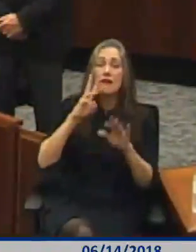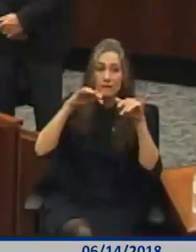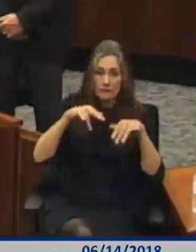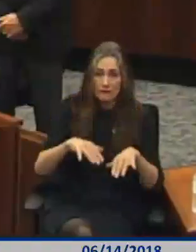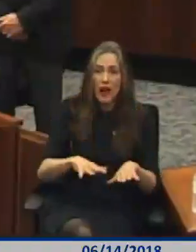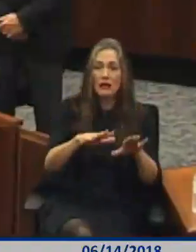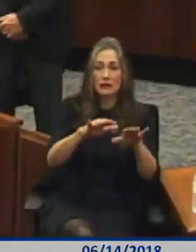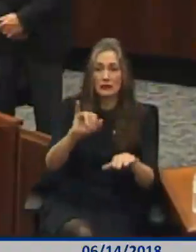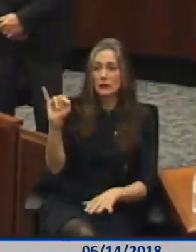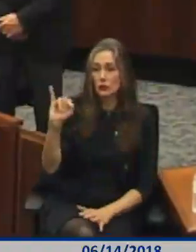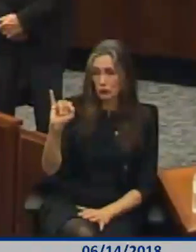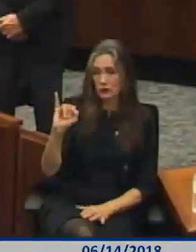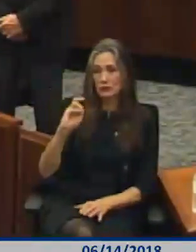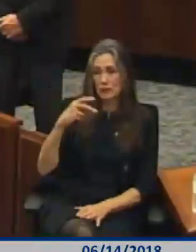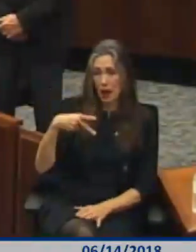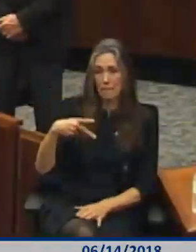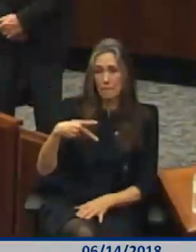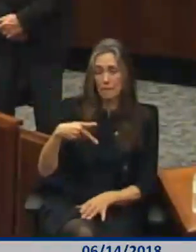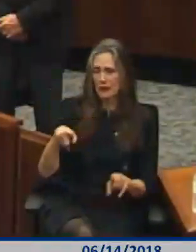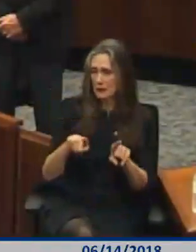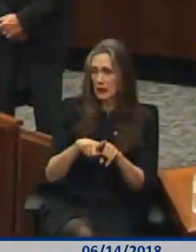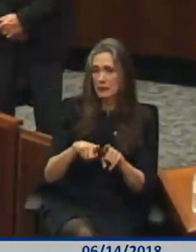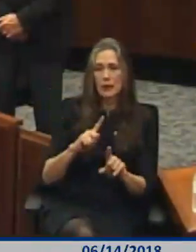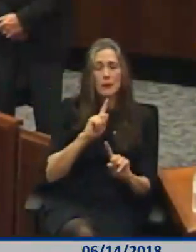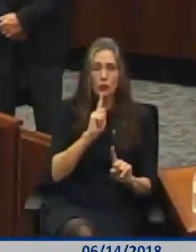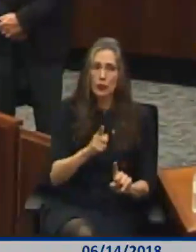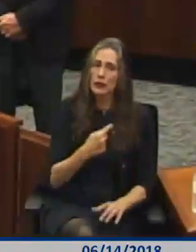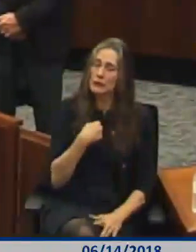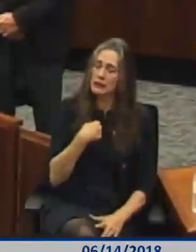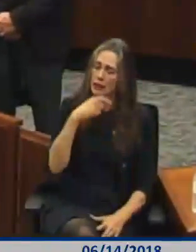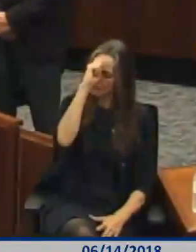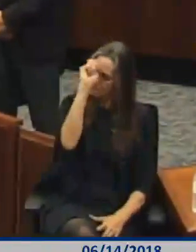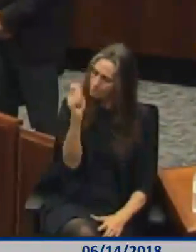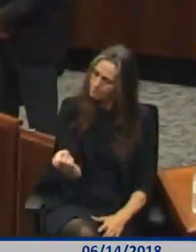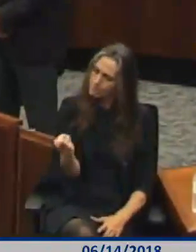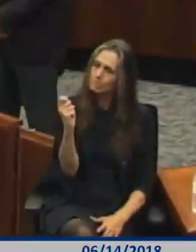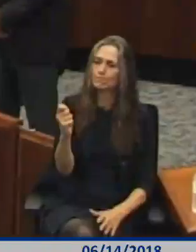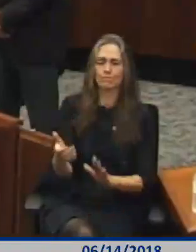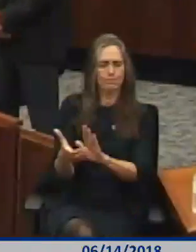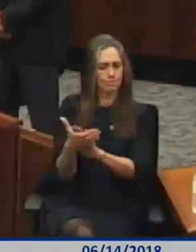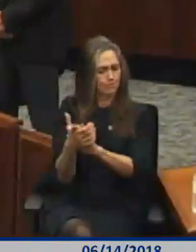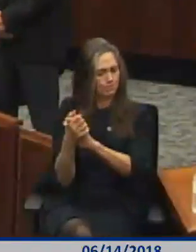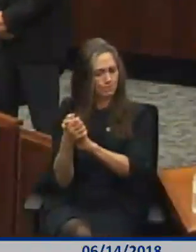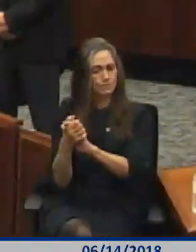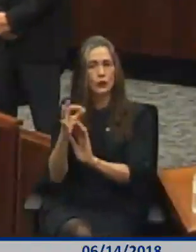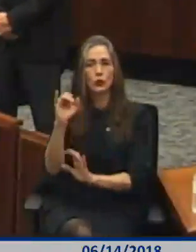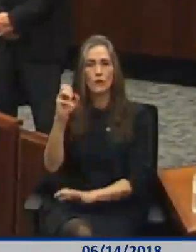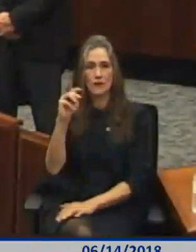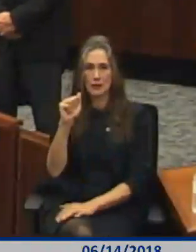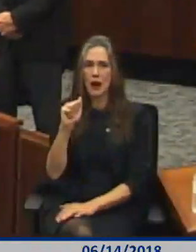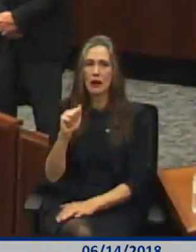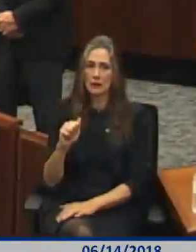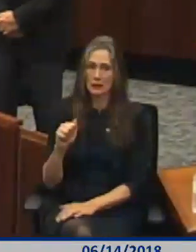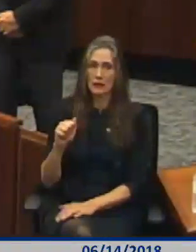not a debris flow map, okay? It's not an evacuation map. It's not going to be used for insurance. So